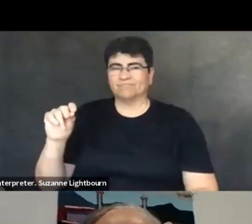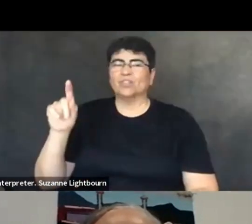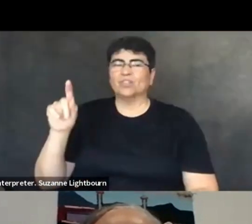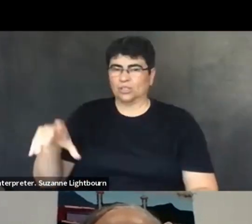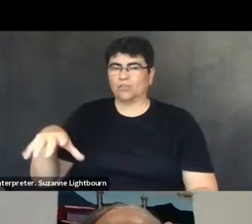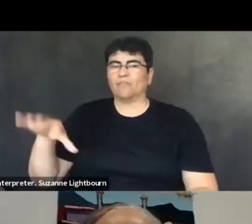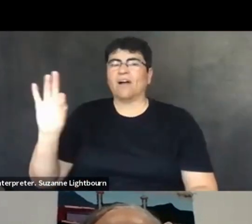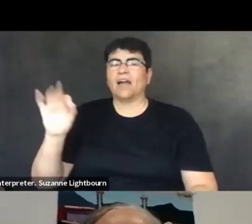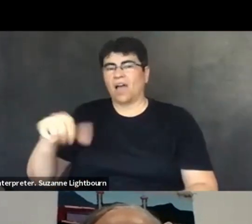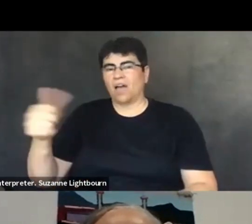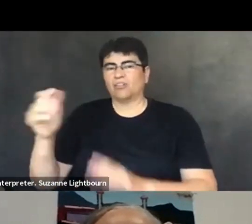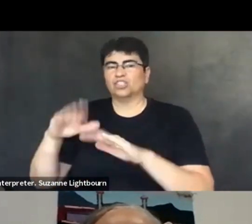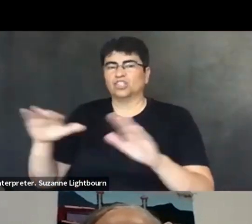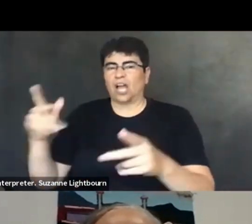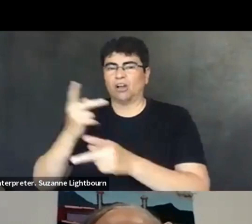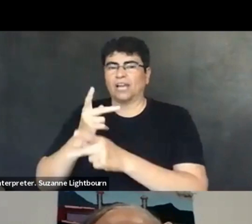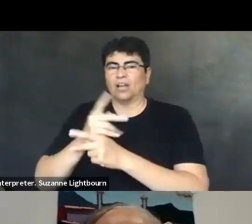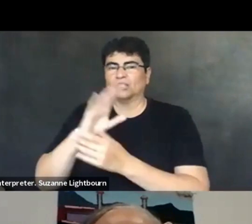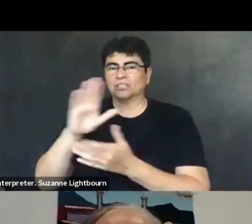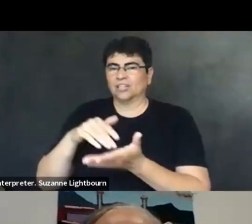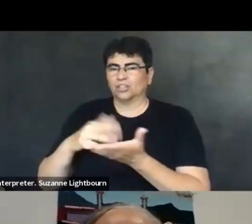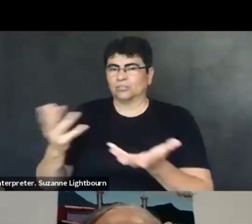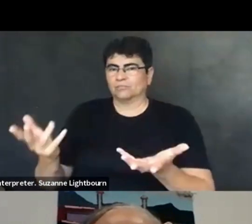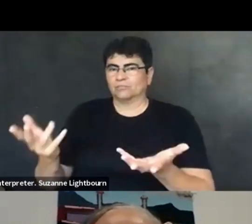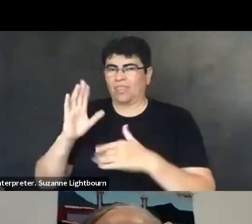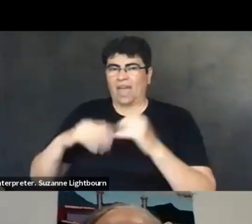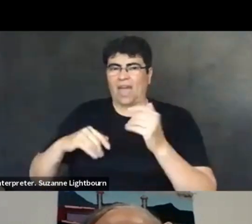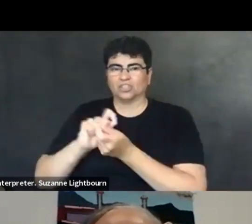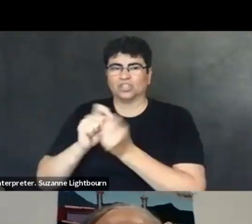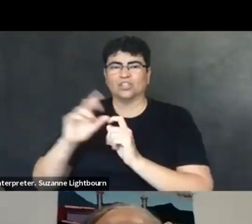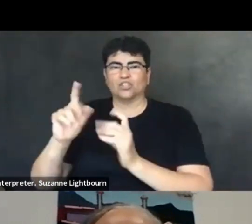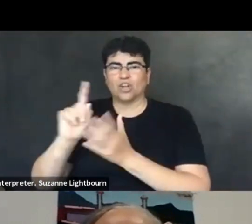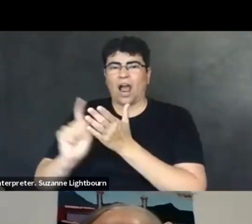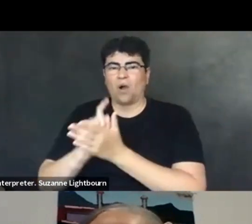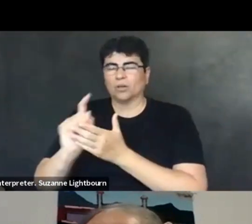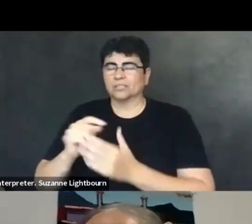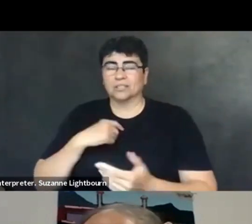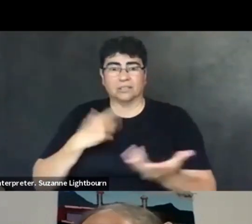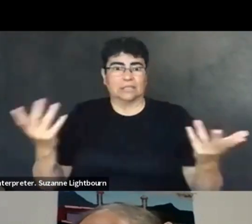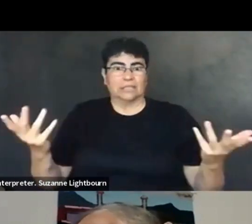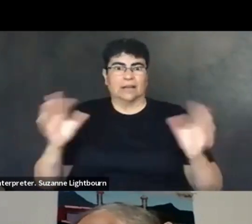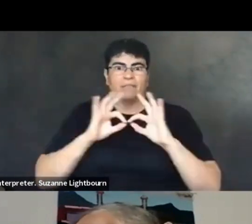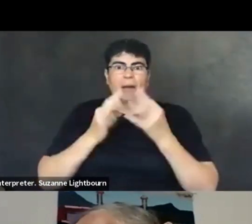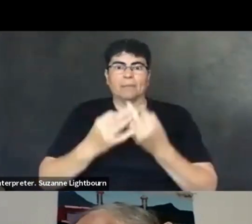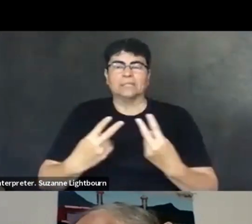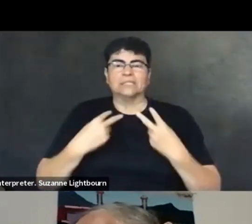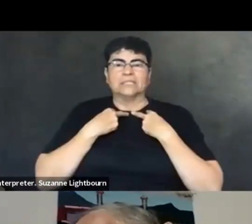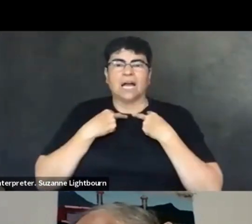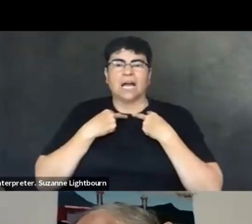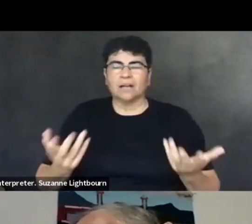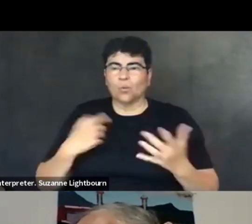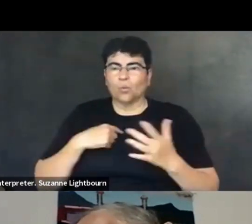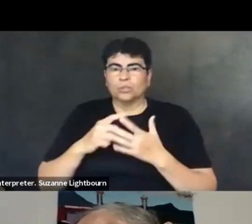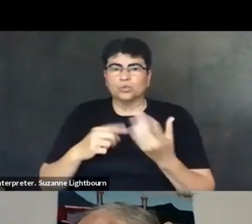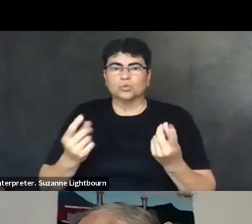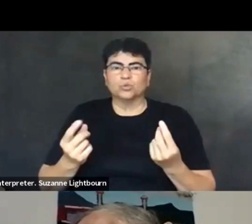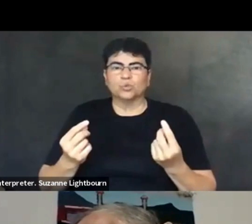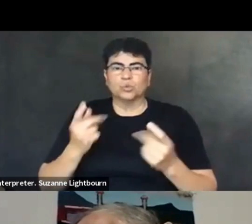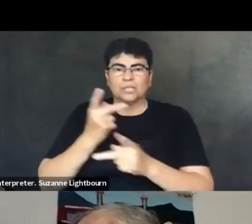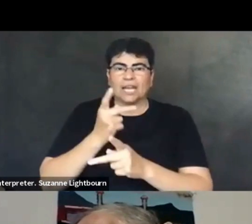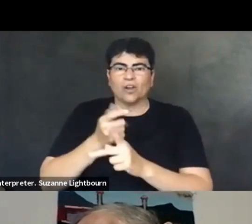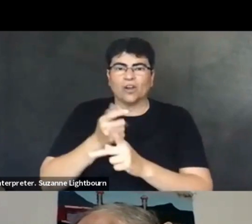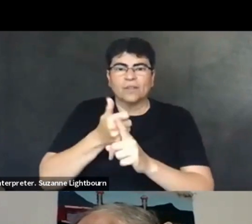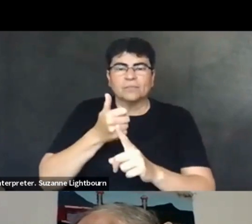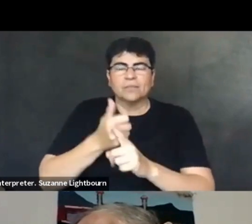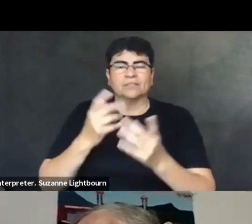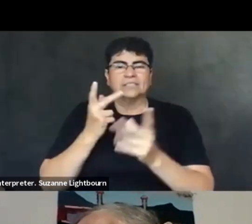center rather than trying to adjust your hours. So families are stuck in the middle right now between trying to take care of themselves, take care